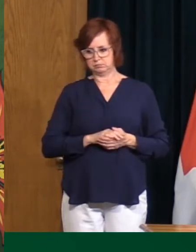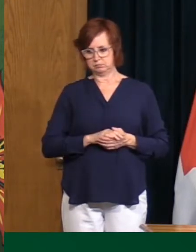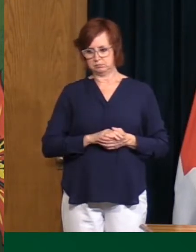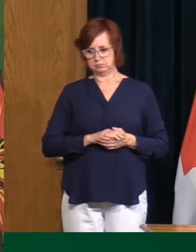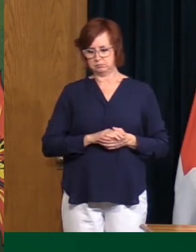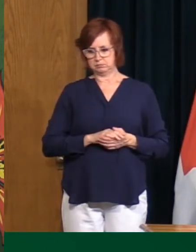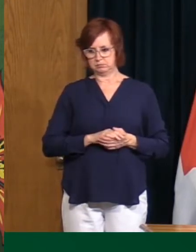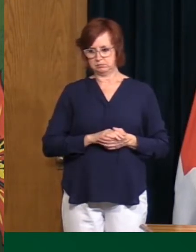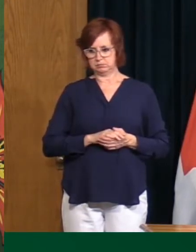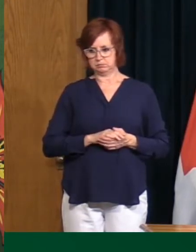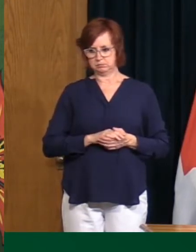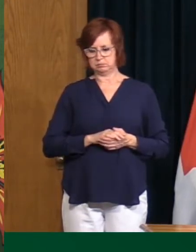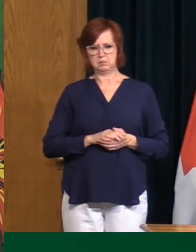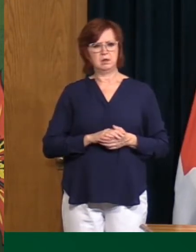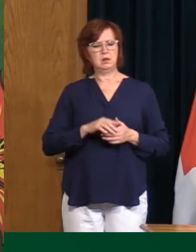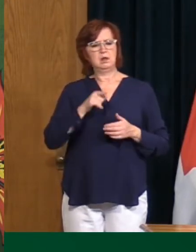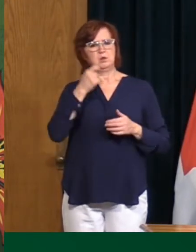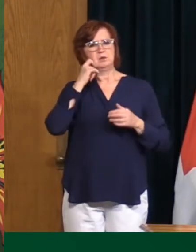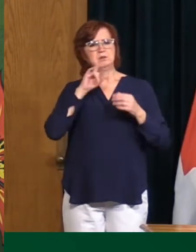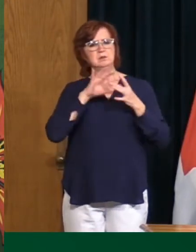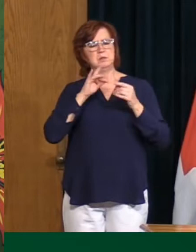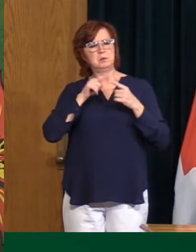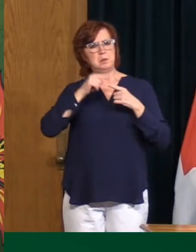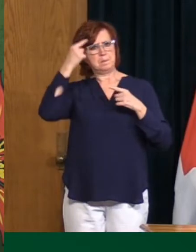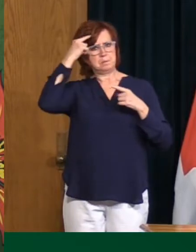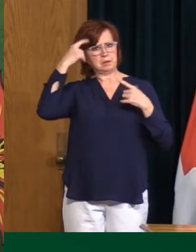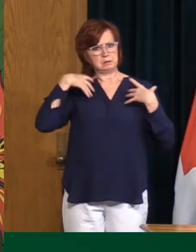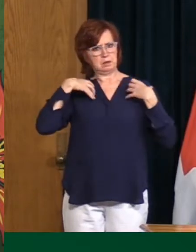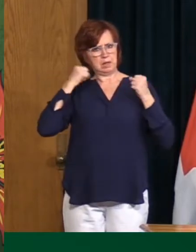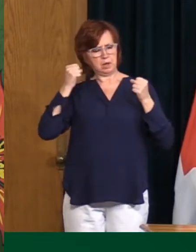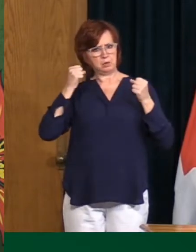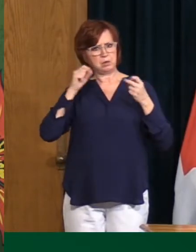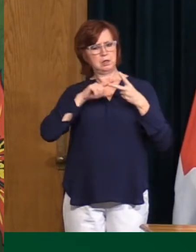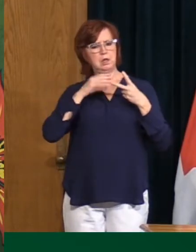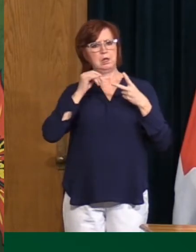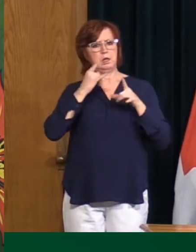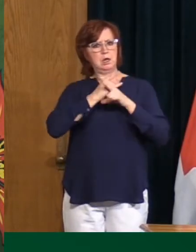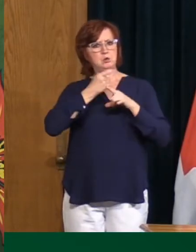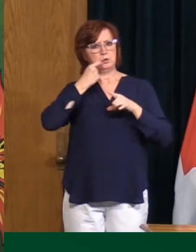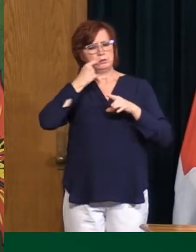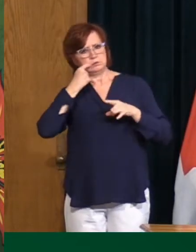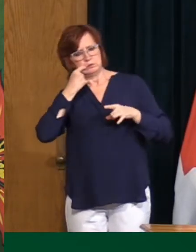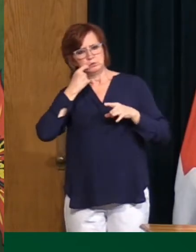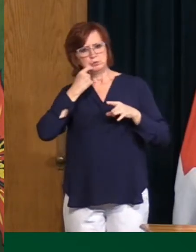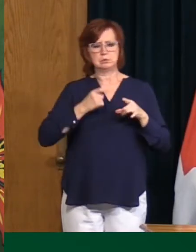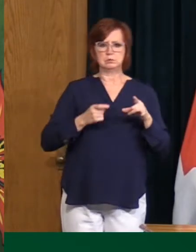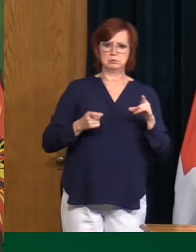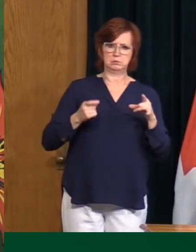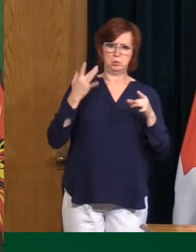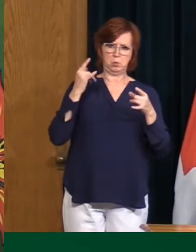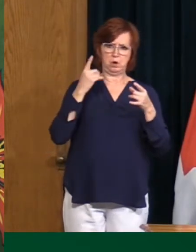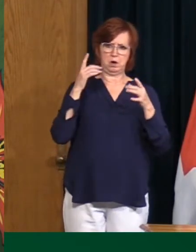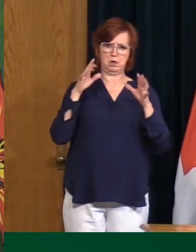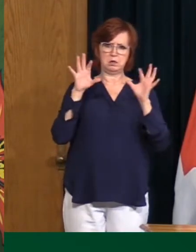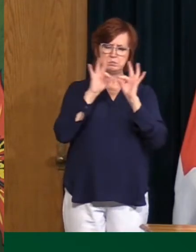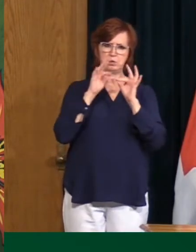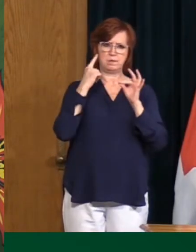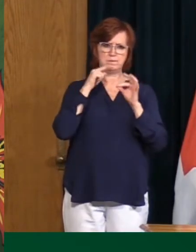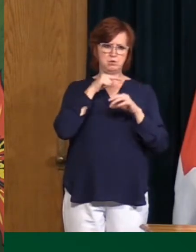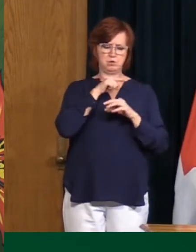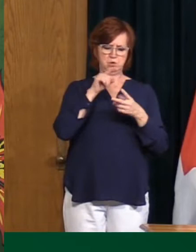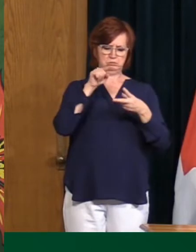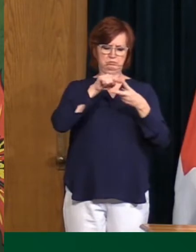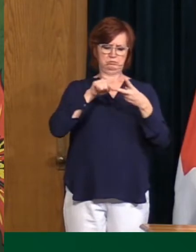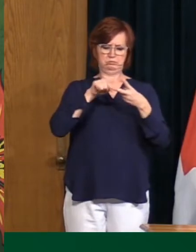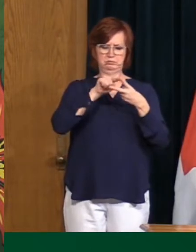services for you. I wonder if you can expand on that and explain how that fits into the broader picture of testing for COVID-19. Well,